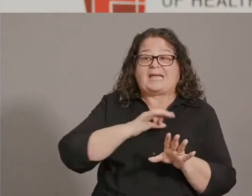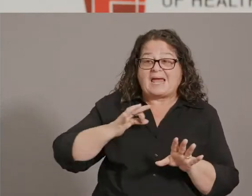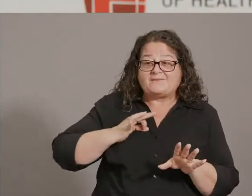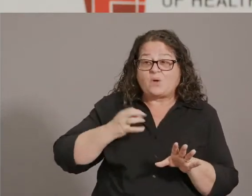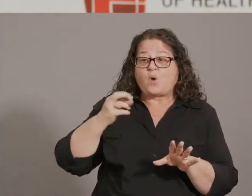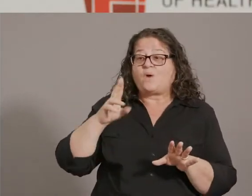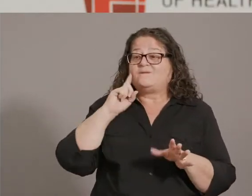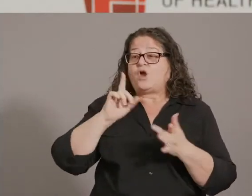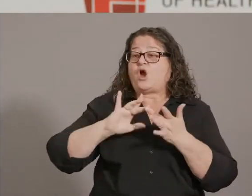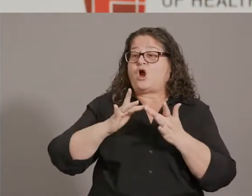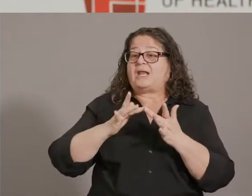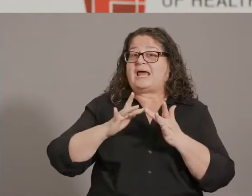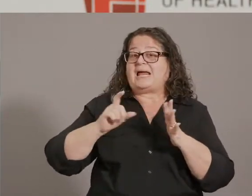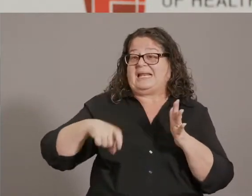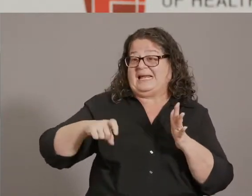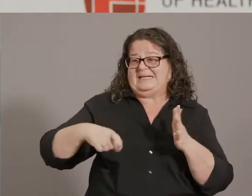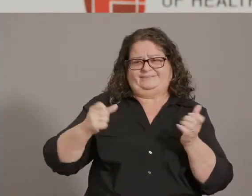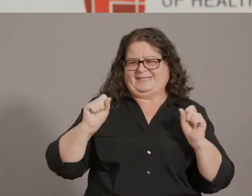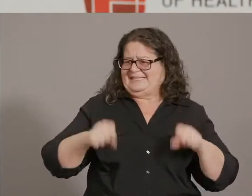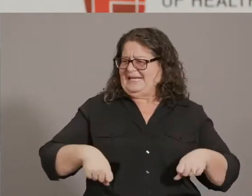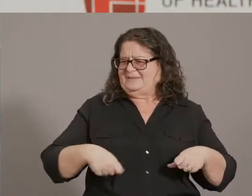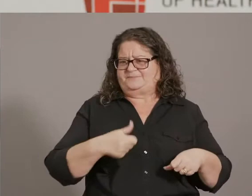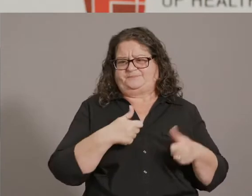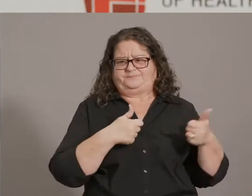And they just submit the plan, and as long as it